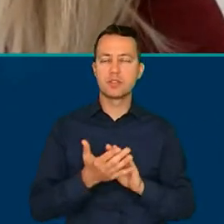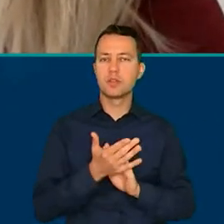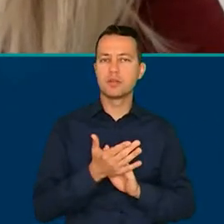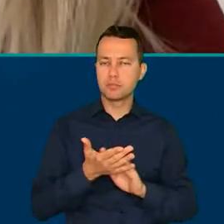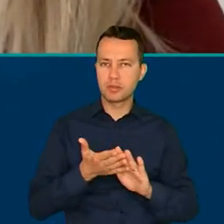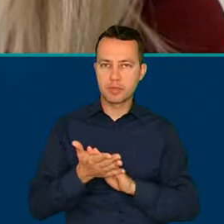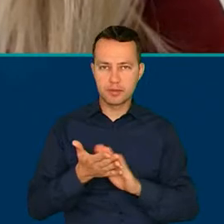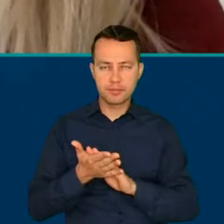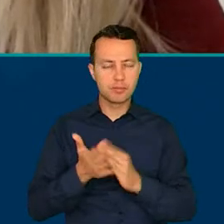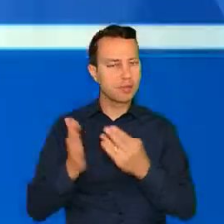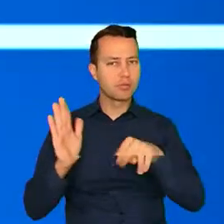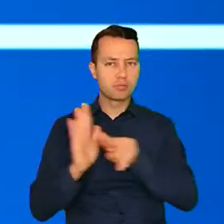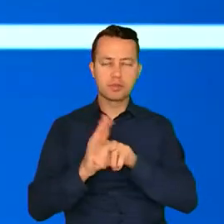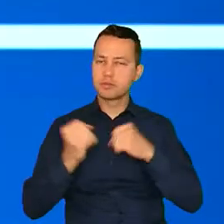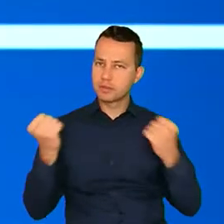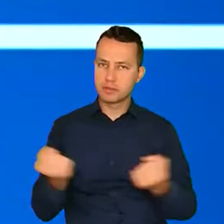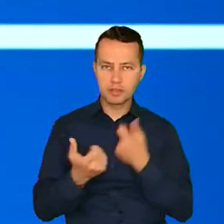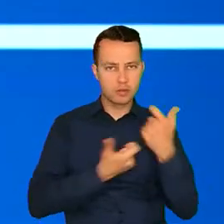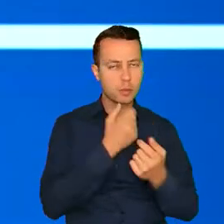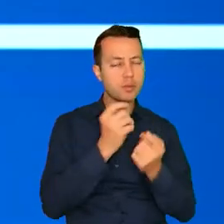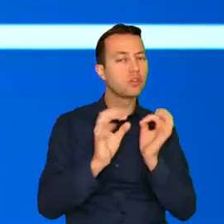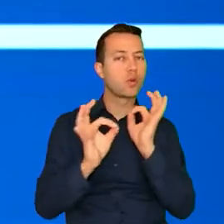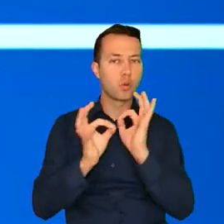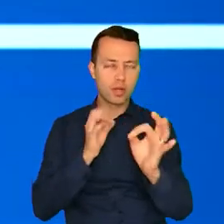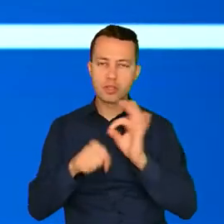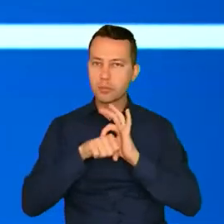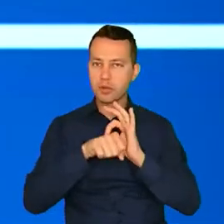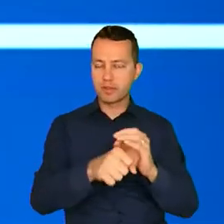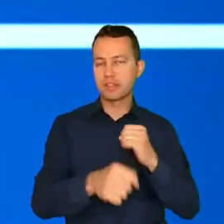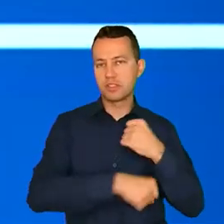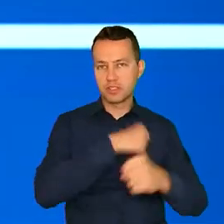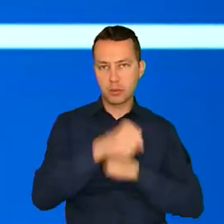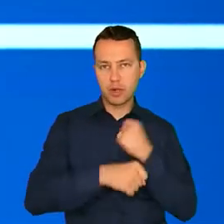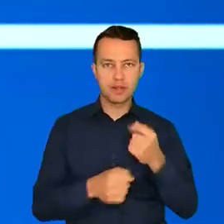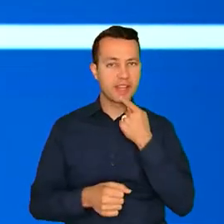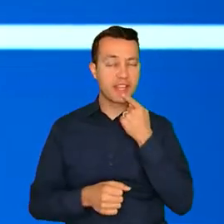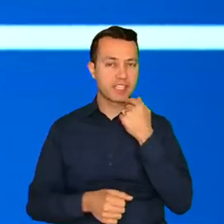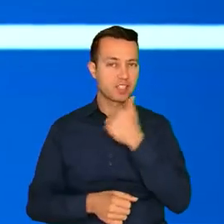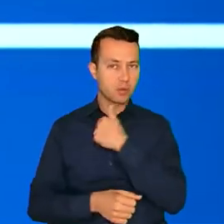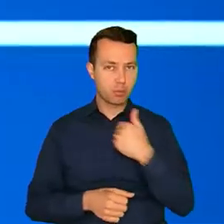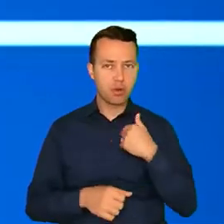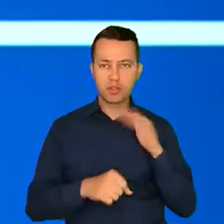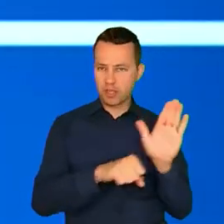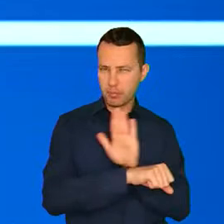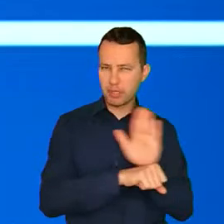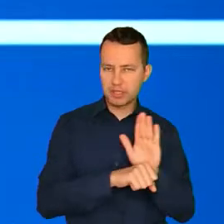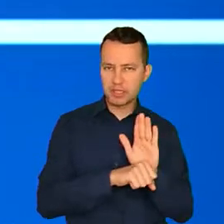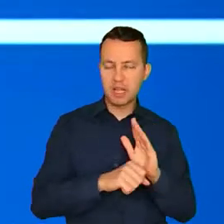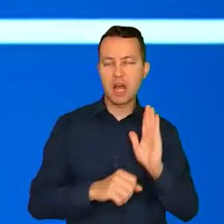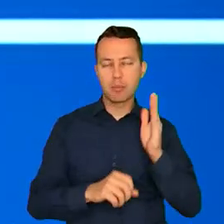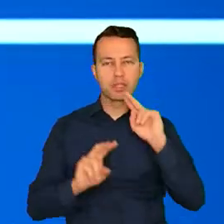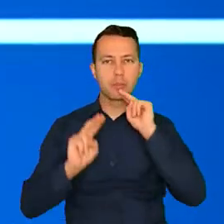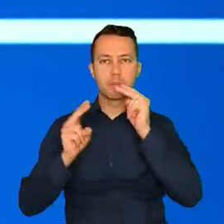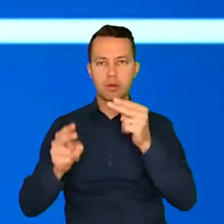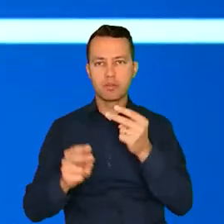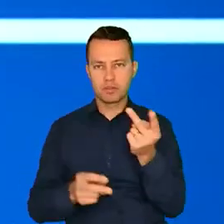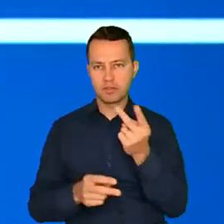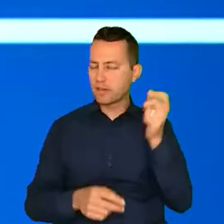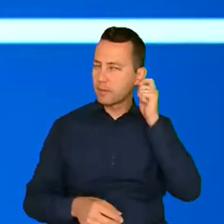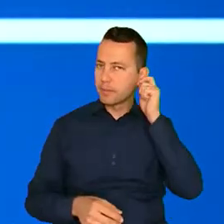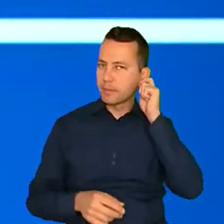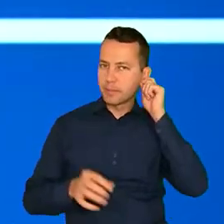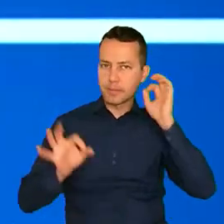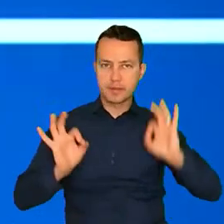for due diligence in responsible business. This will be in Polish, and then we will come back to you and to